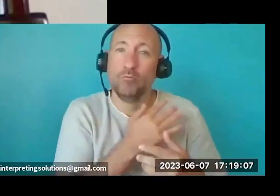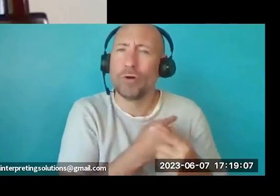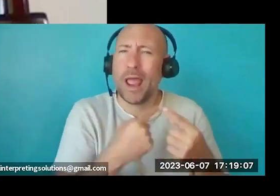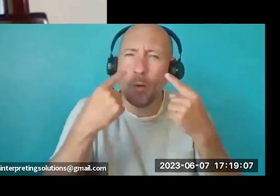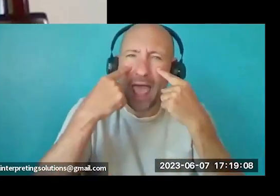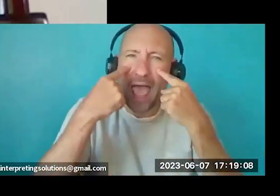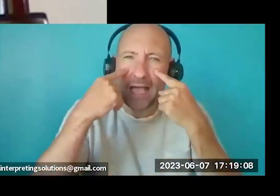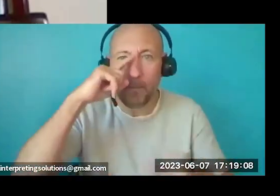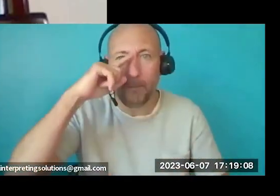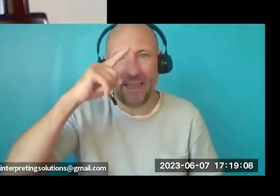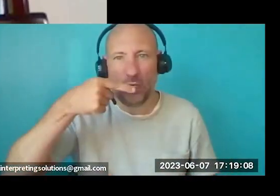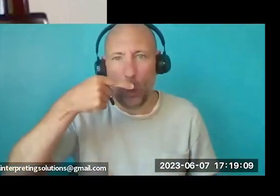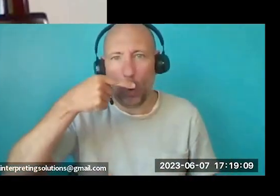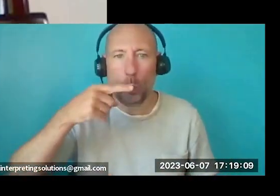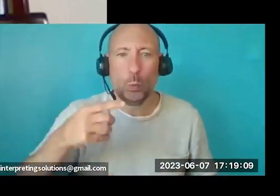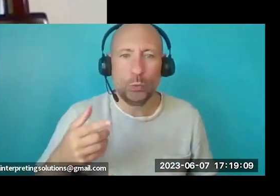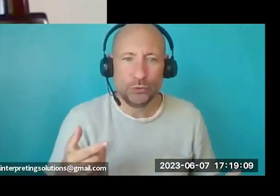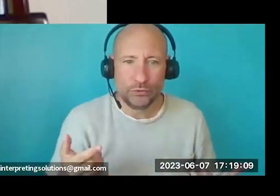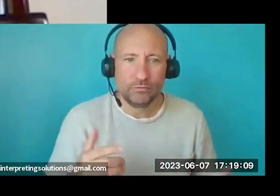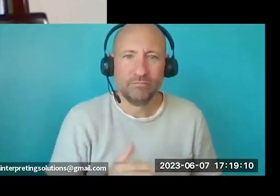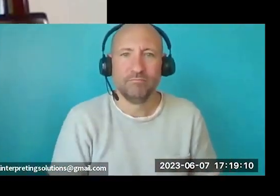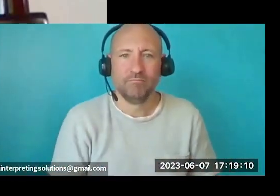big nose.